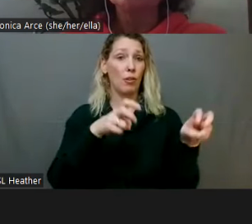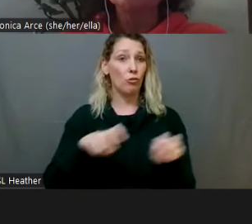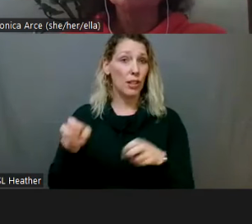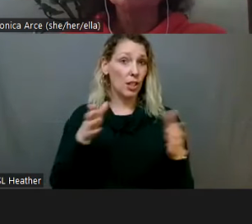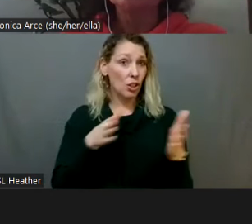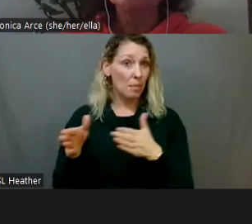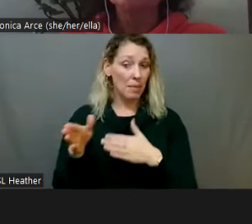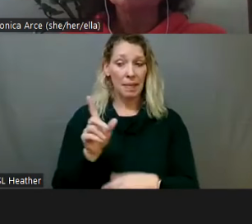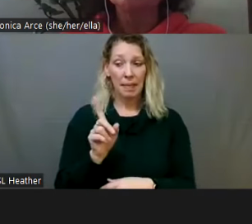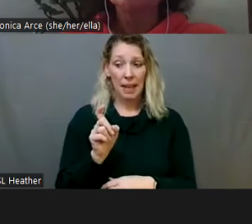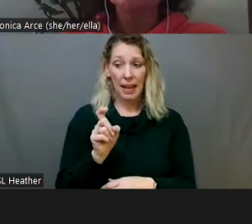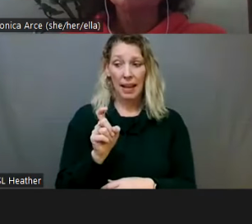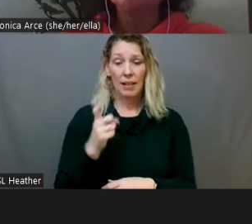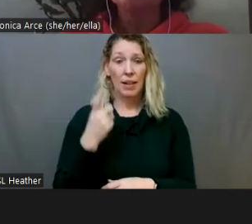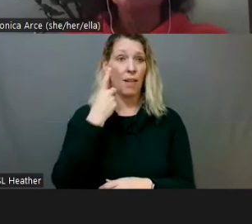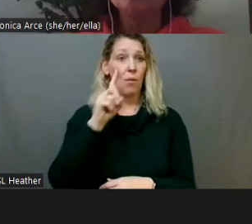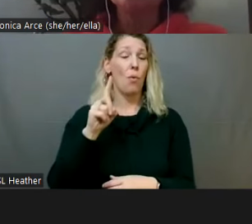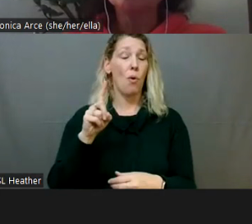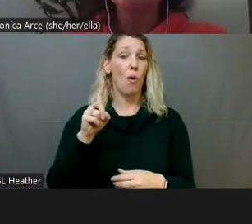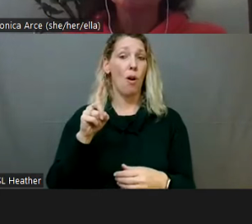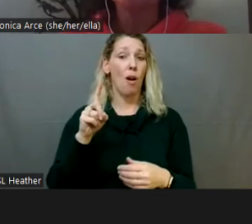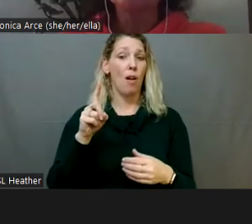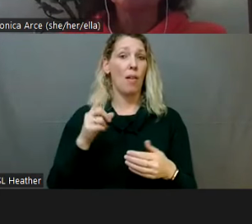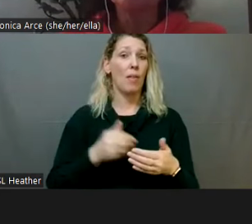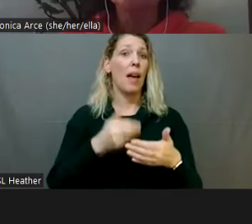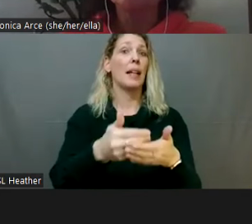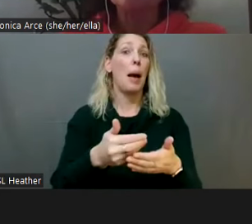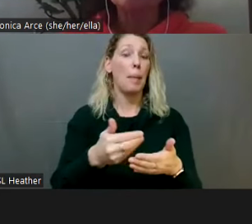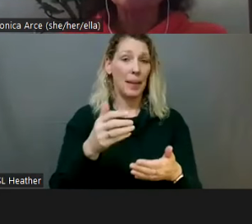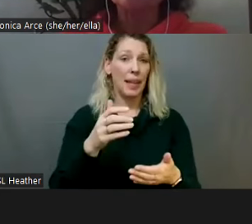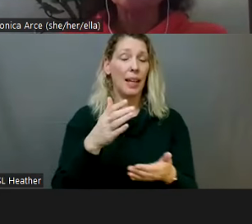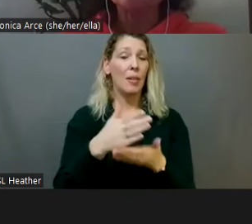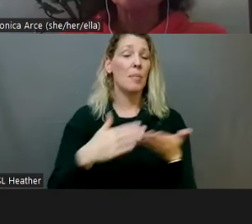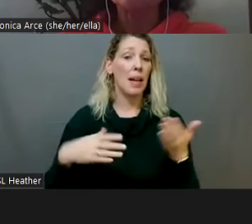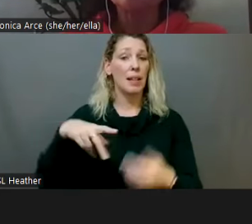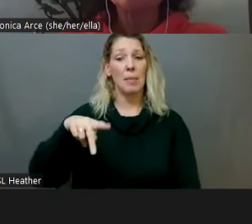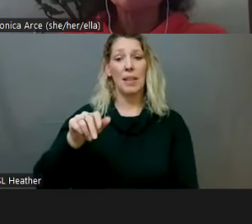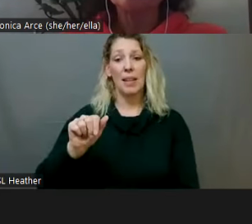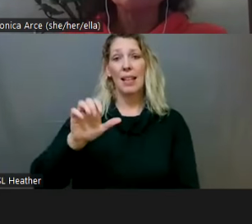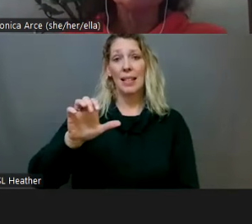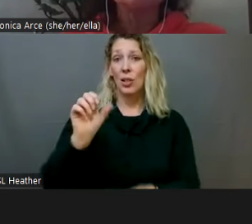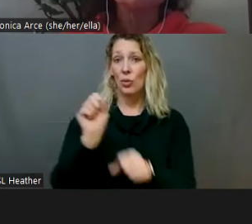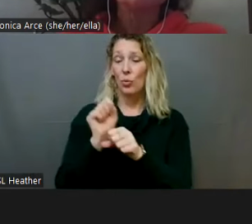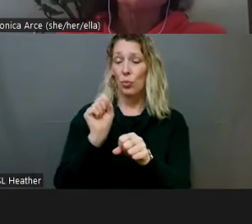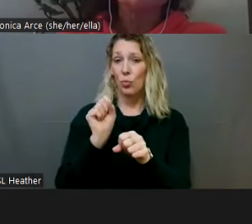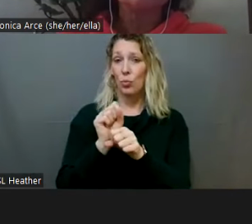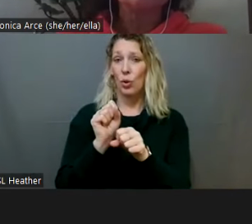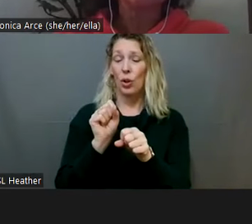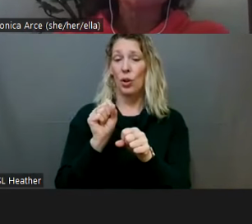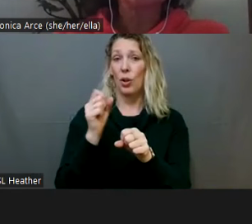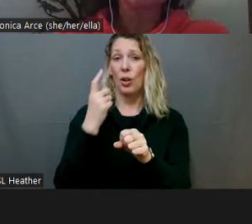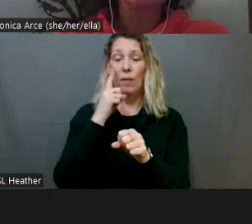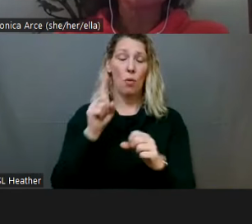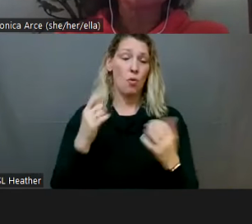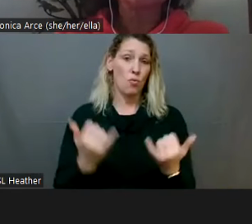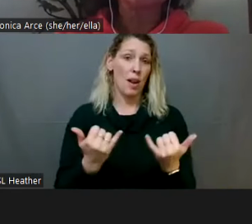plan for the upcoming phase of the PAC's work. As of right